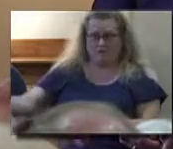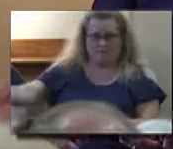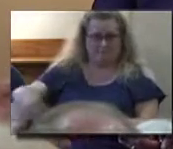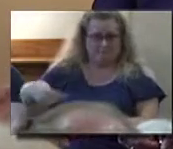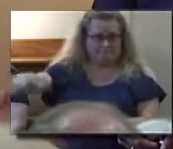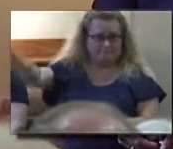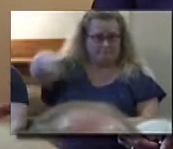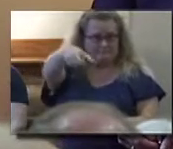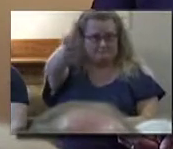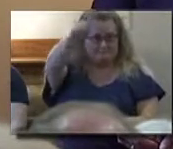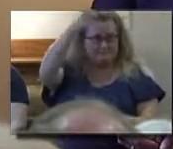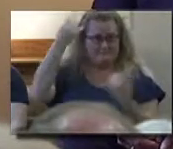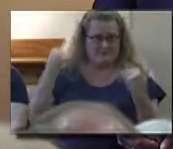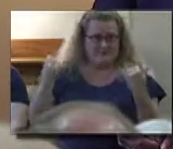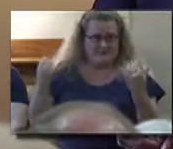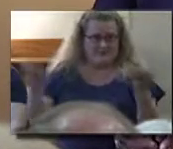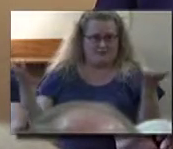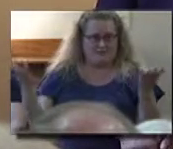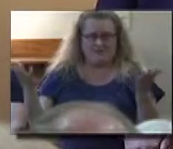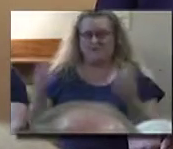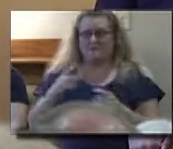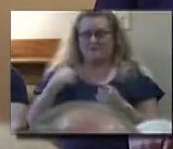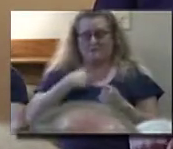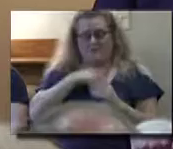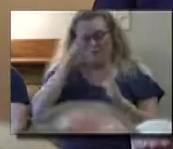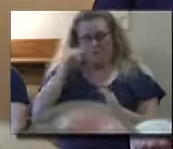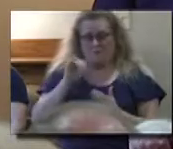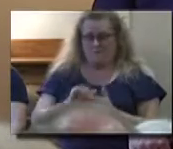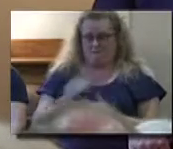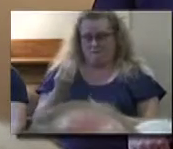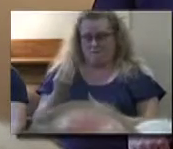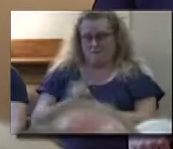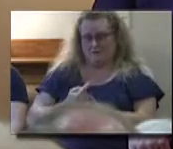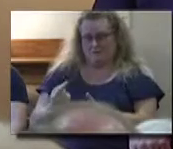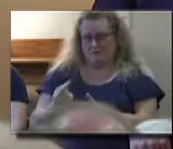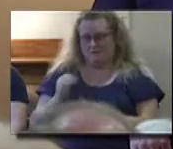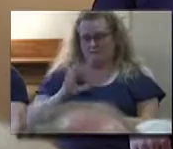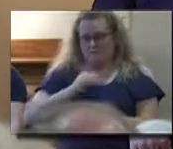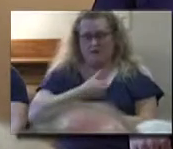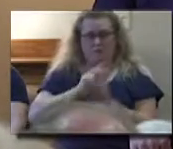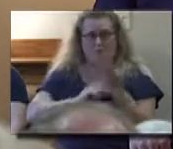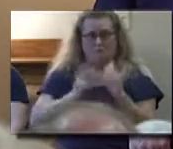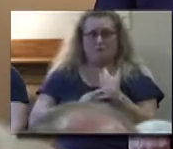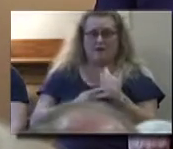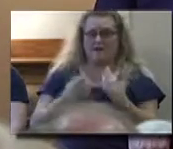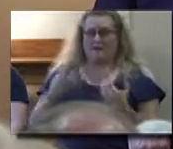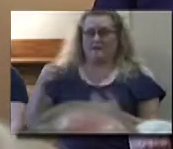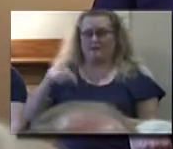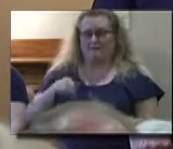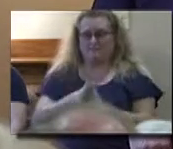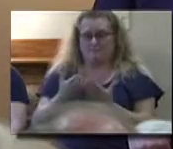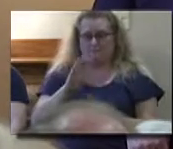And we can only hope that 14 weeks, Kirk Blaggard's book,